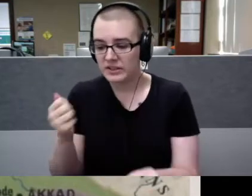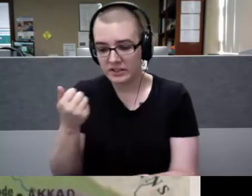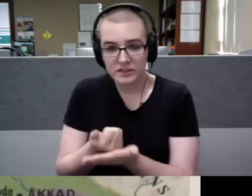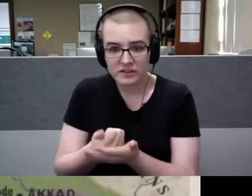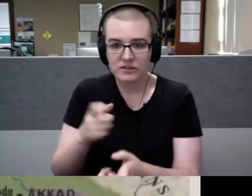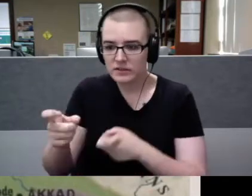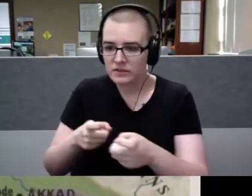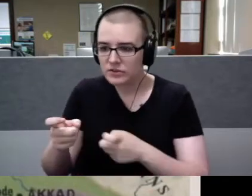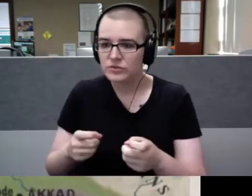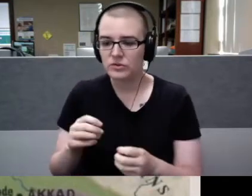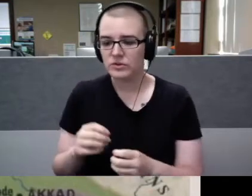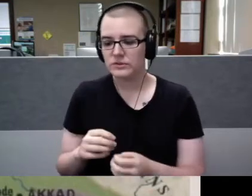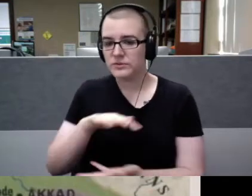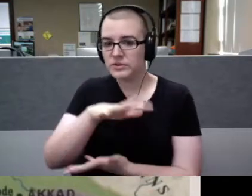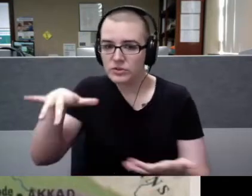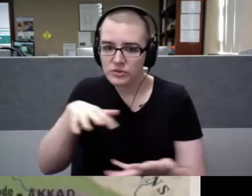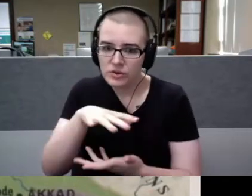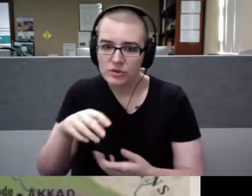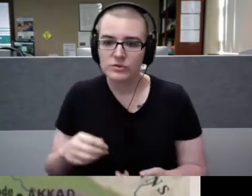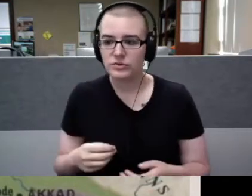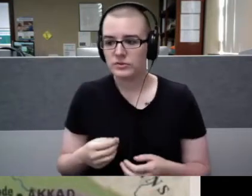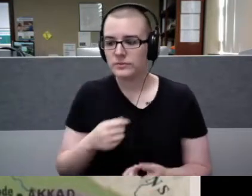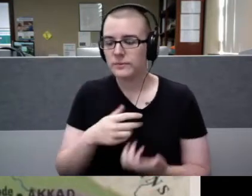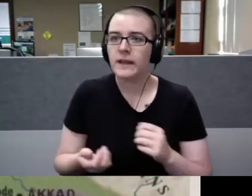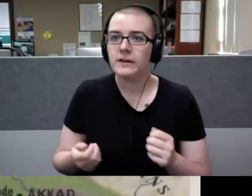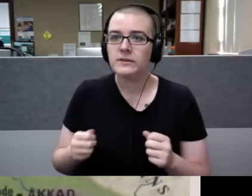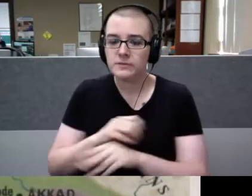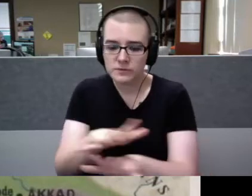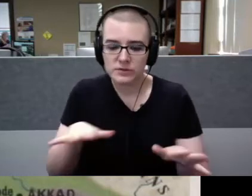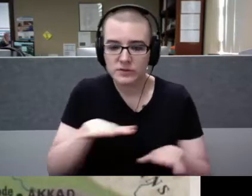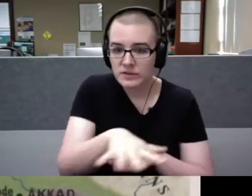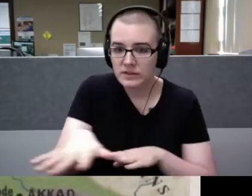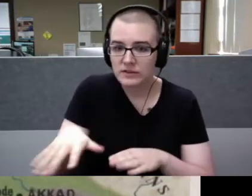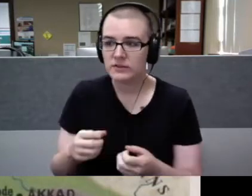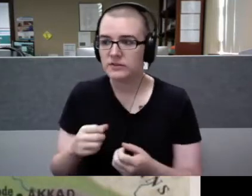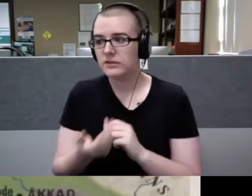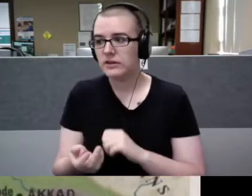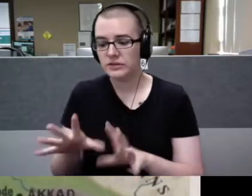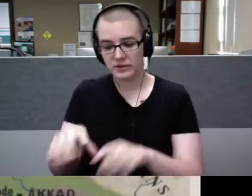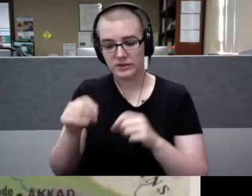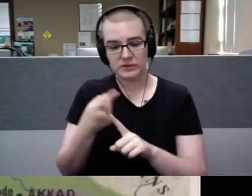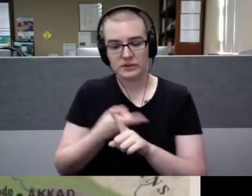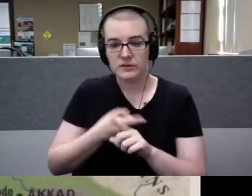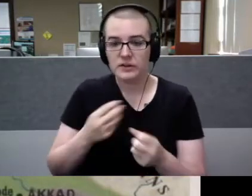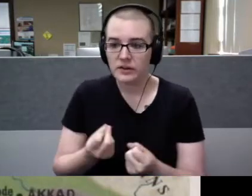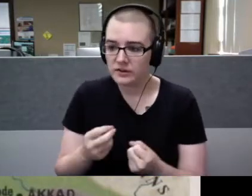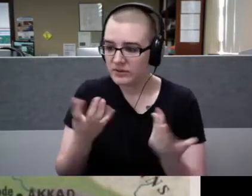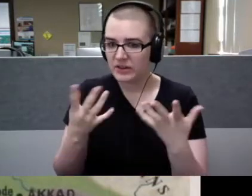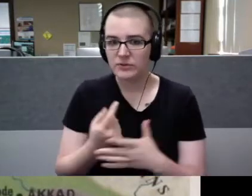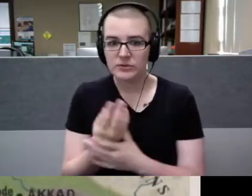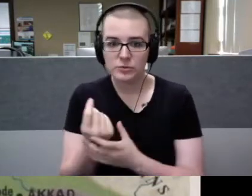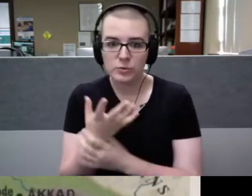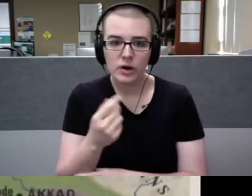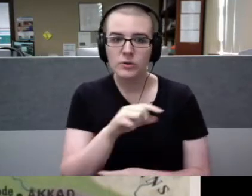groups. Landowners, how to distribute land, how to get rent, how to grow things. Priests, people who are religious specialists, who